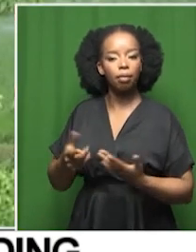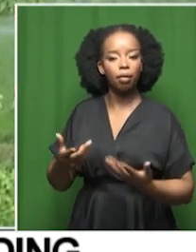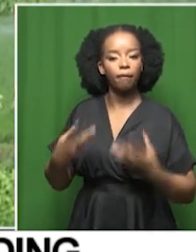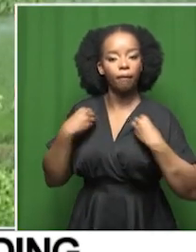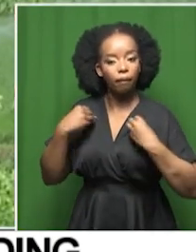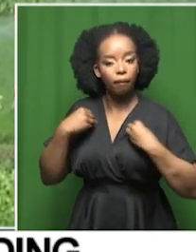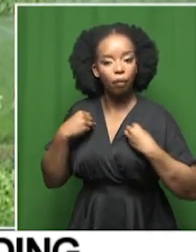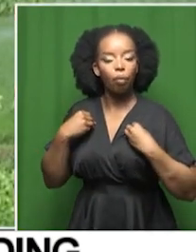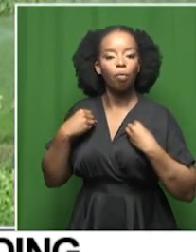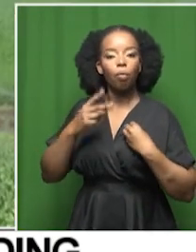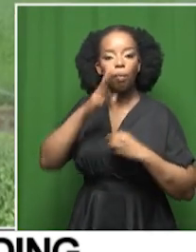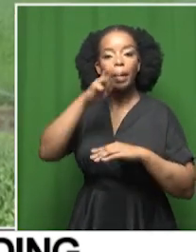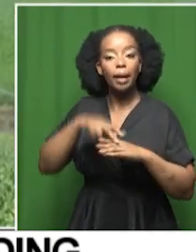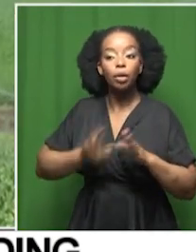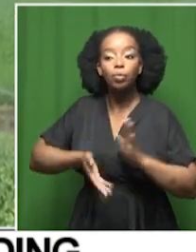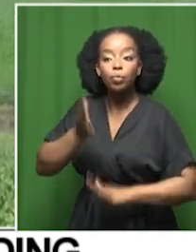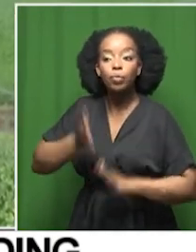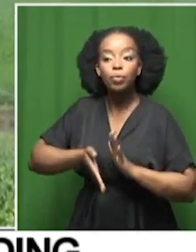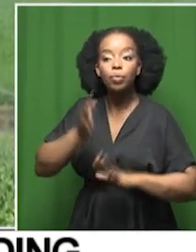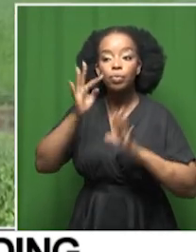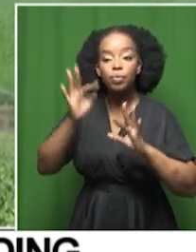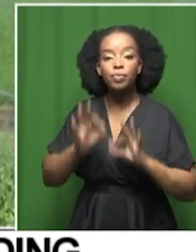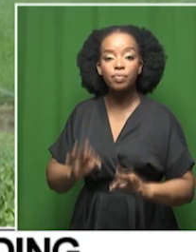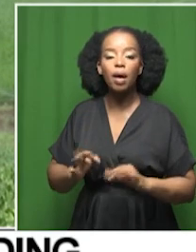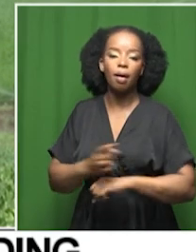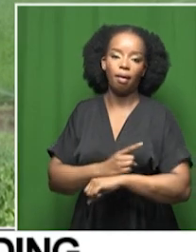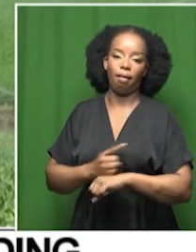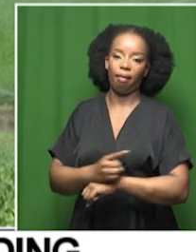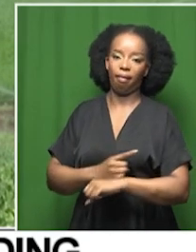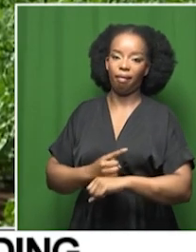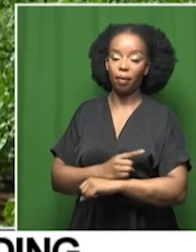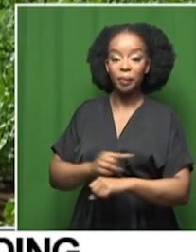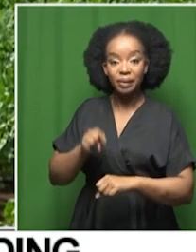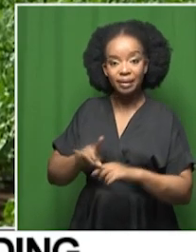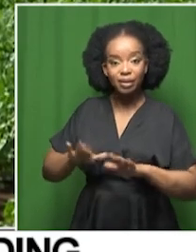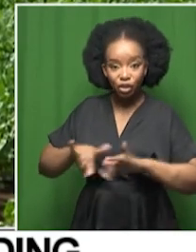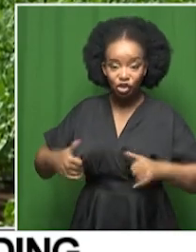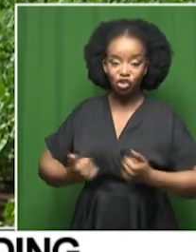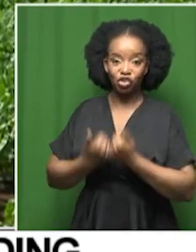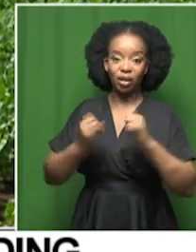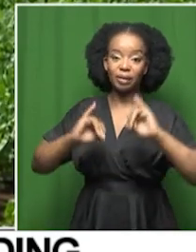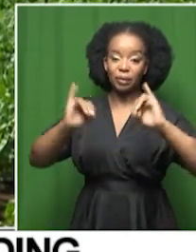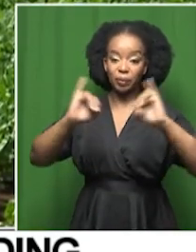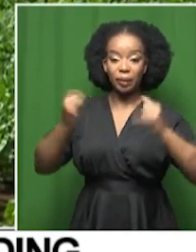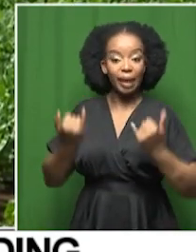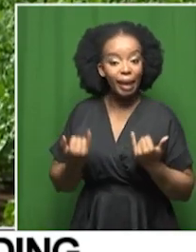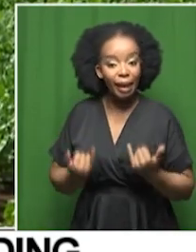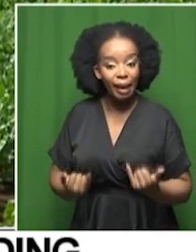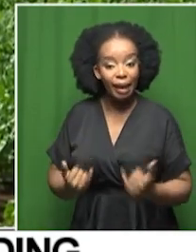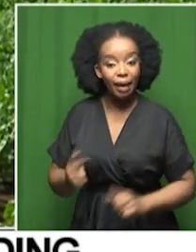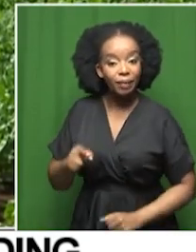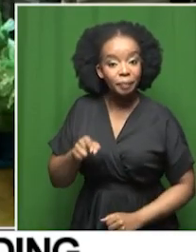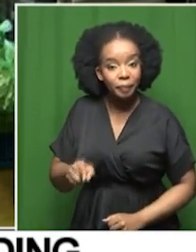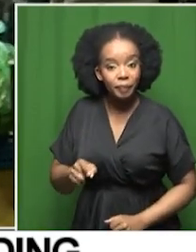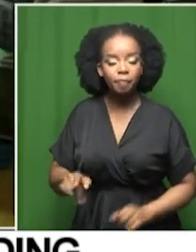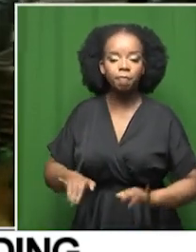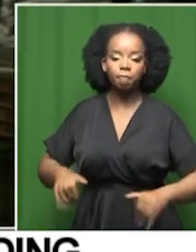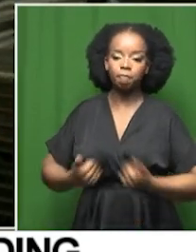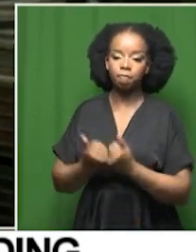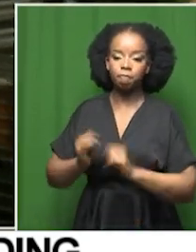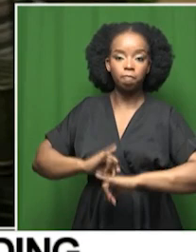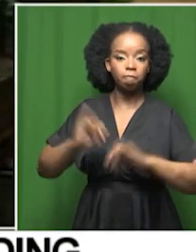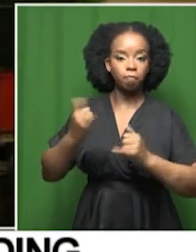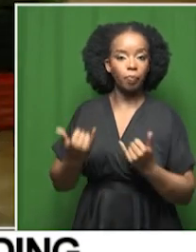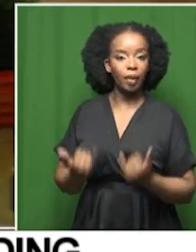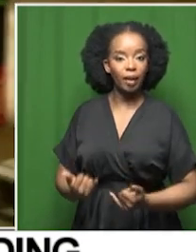it takes an hour or two to get it going again. So the stop-start nature of it is a real challenge. So currently, I think the biggest concern from primary agriculture side is having